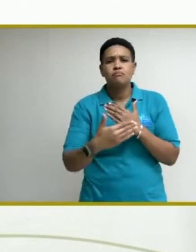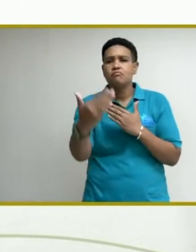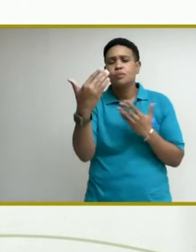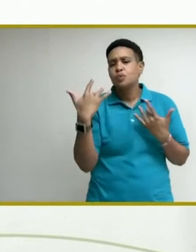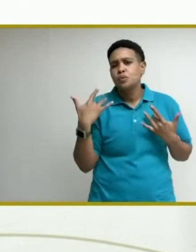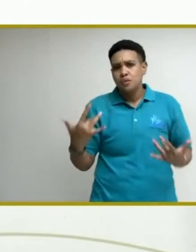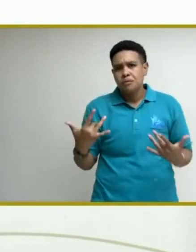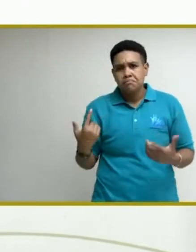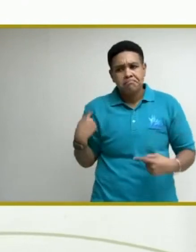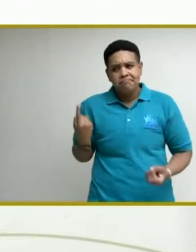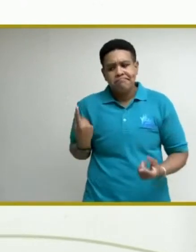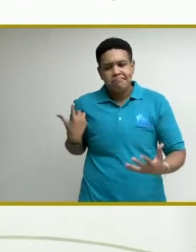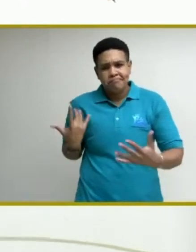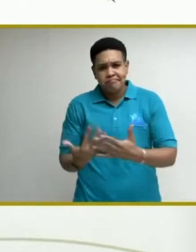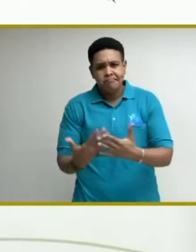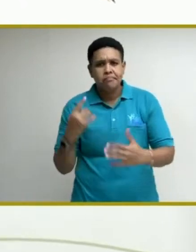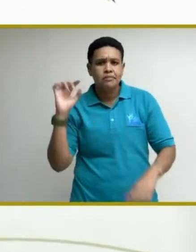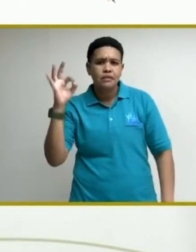So we now have